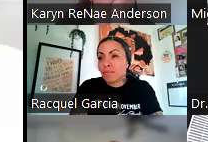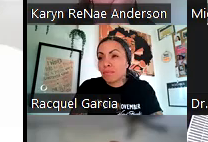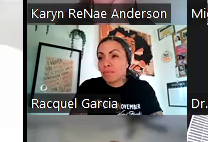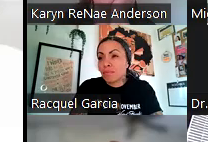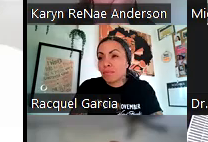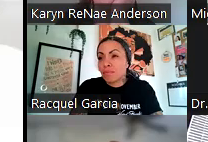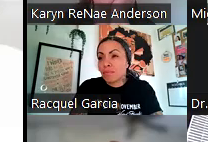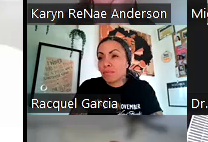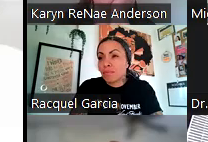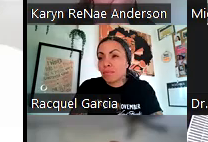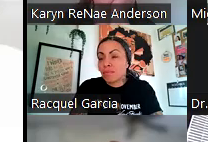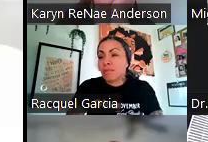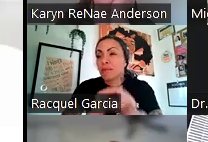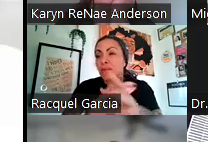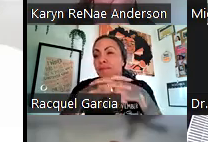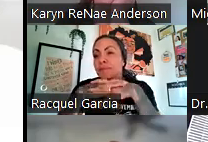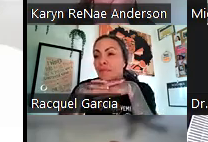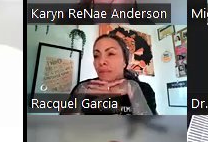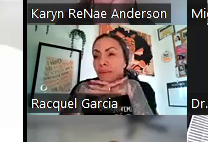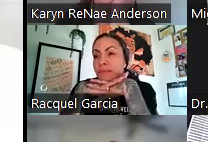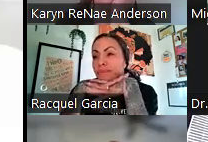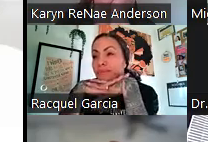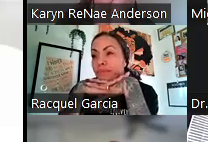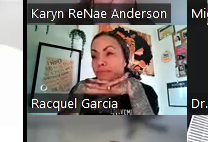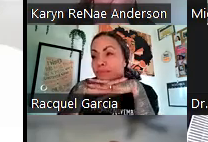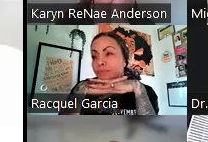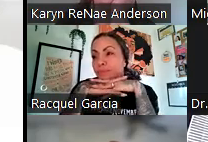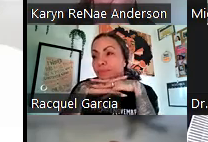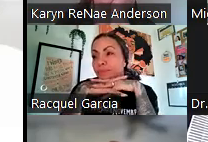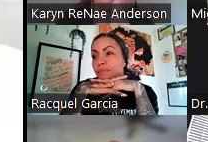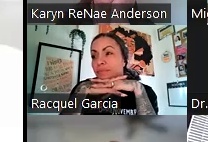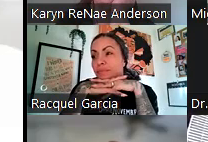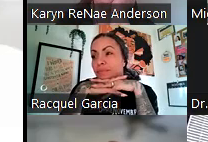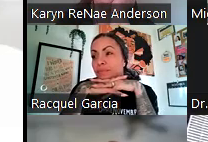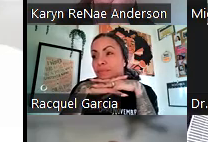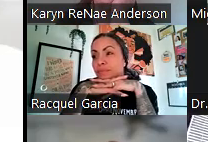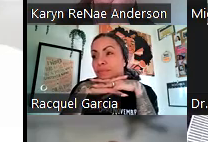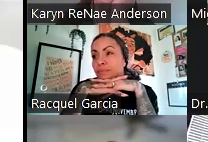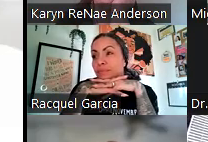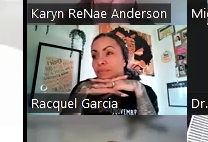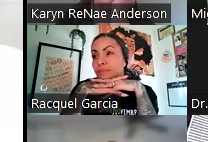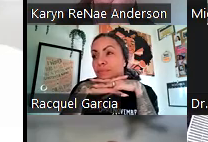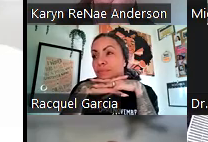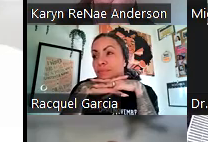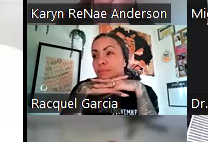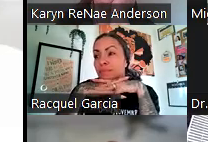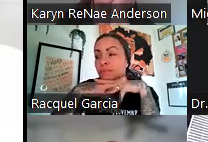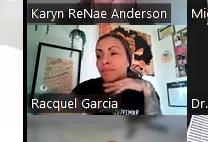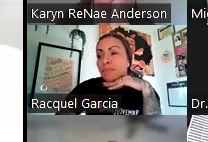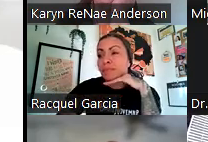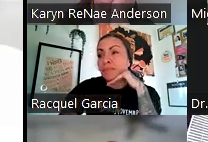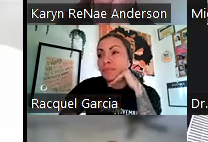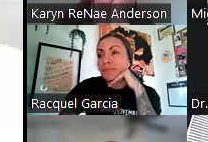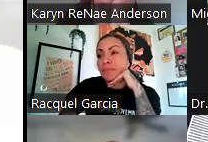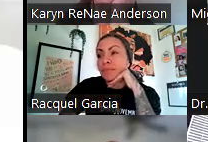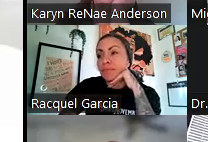members will be able to utilize the chat function and can raise their hands and can speak. The Q&A feature